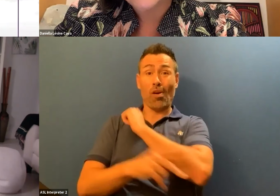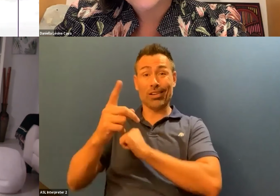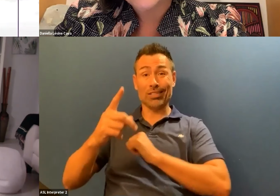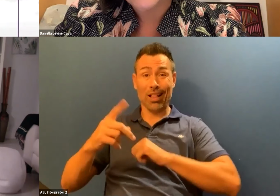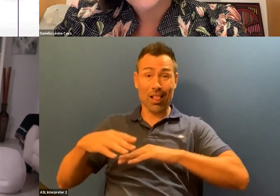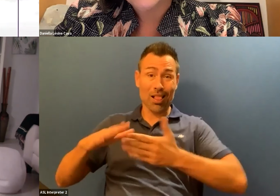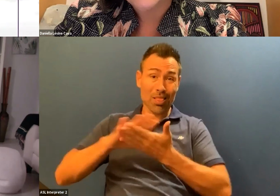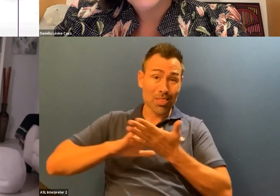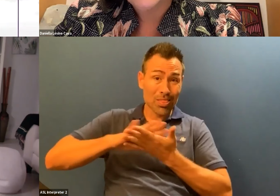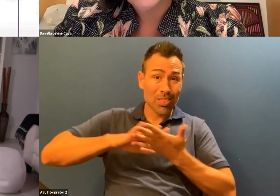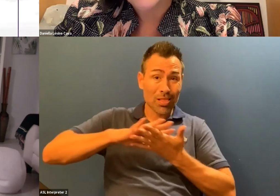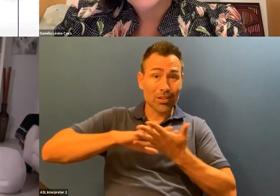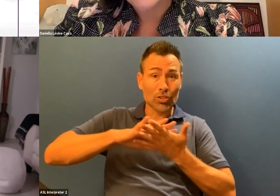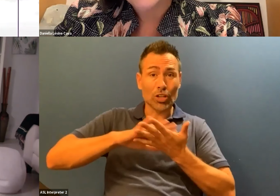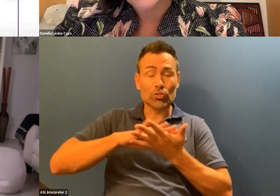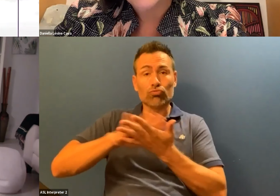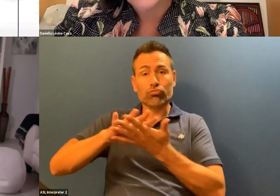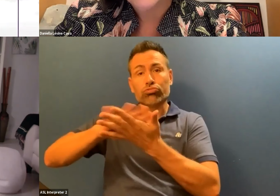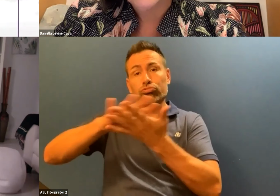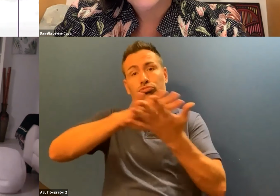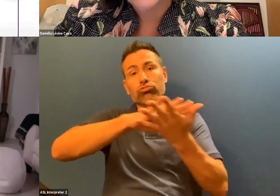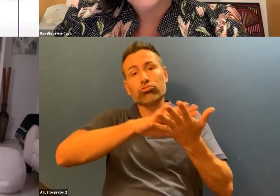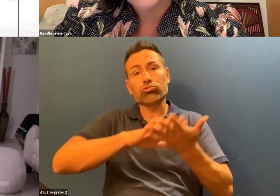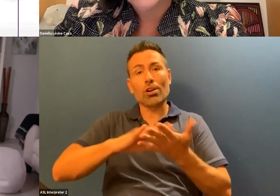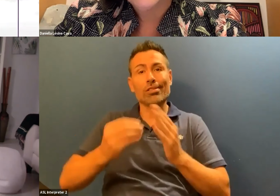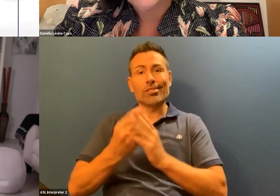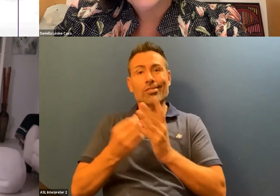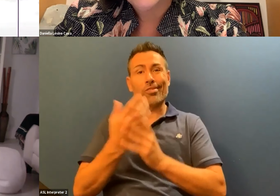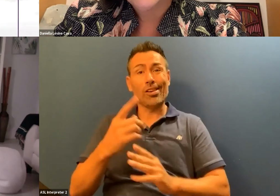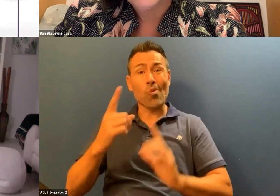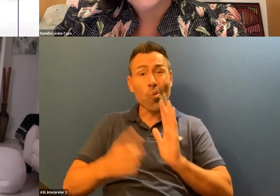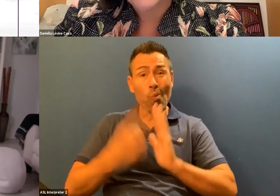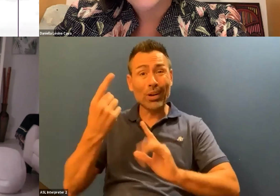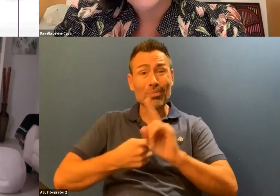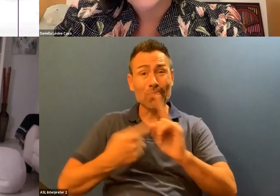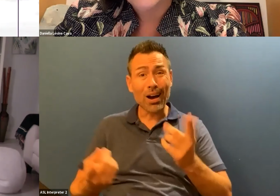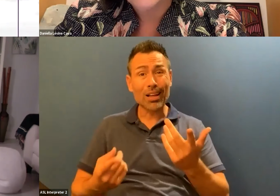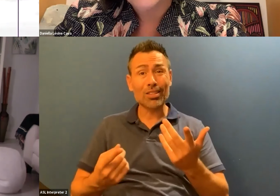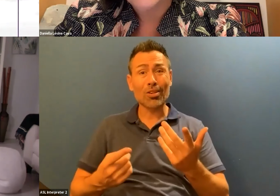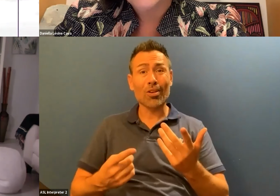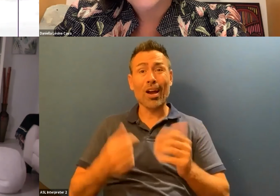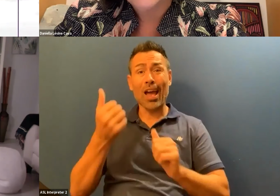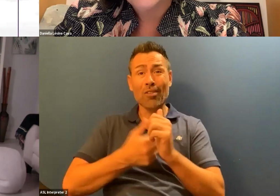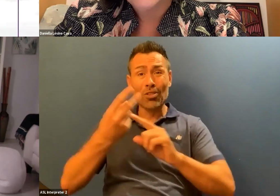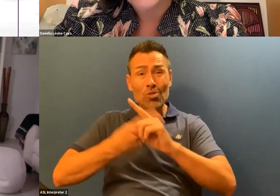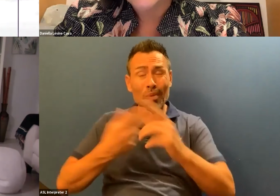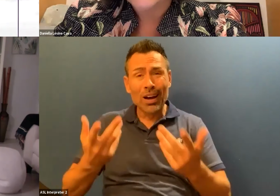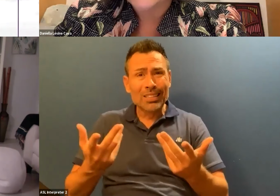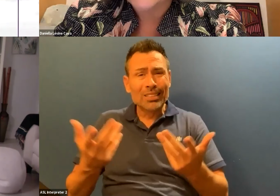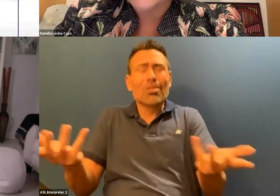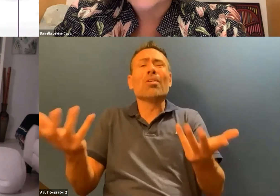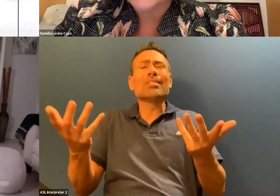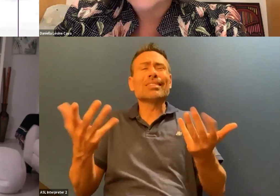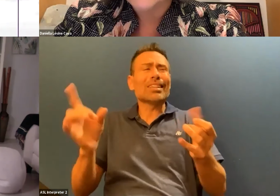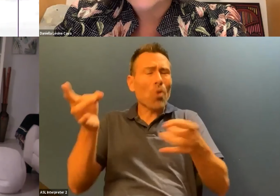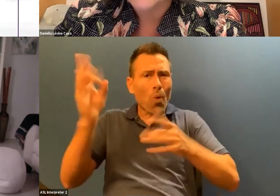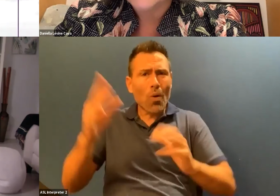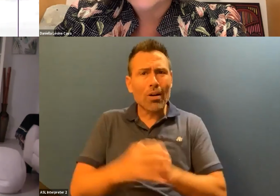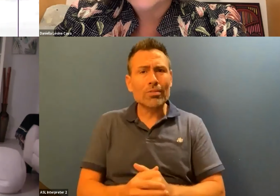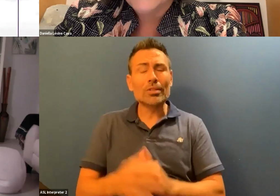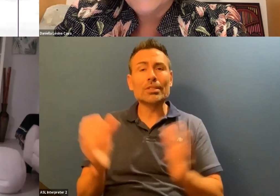or every 2 months, it's just outrageous. No programming in our parks. You know, this is not the Miami-Dade County that I grew up in,